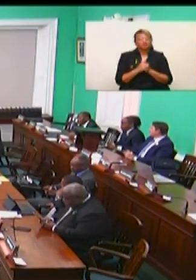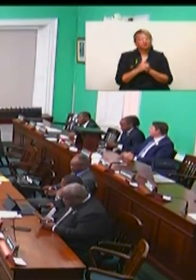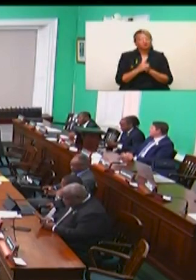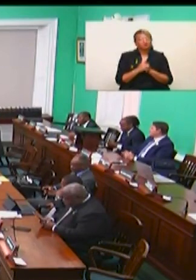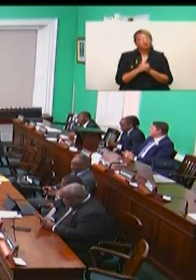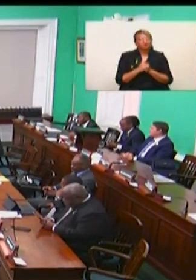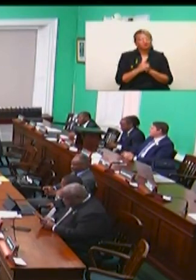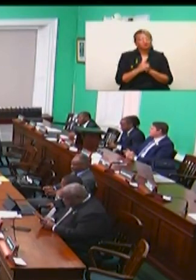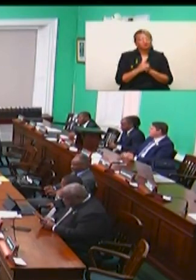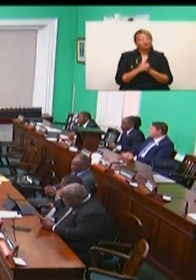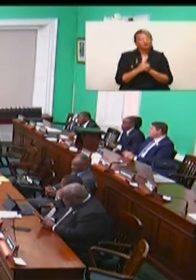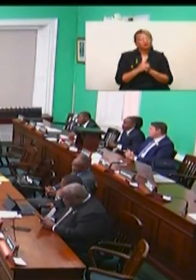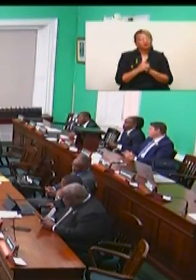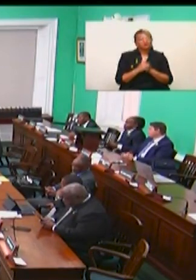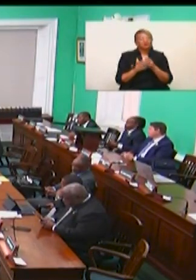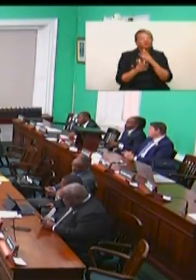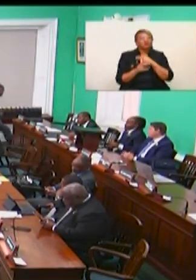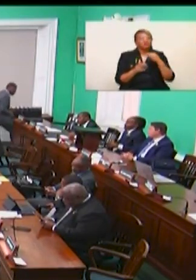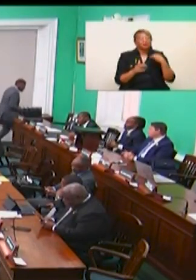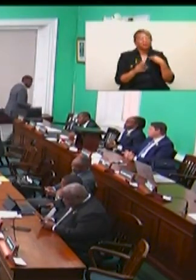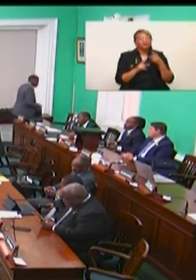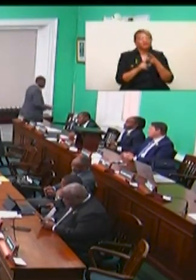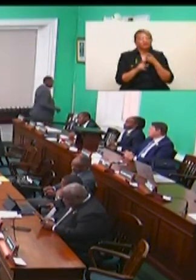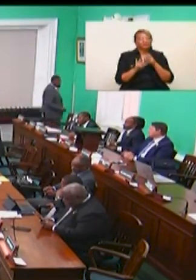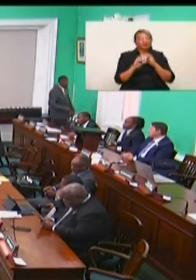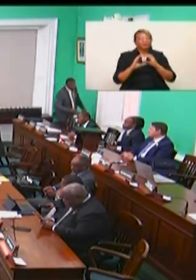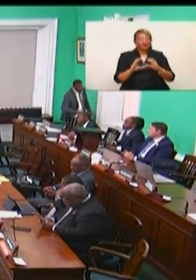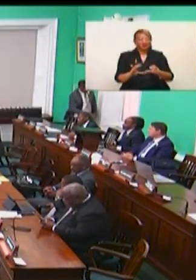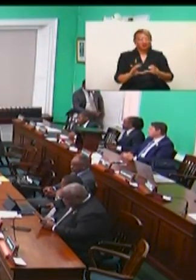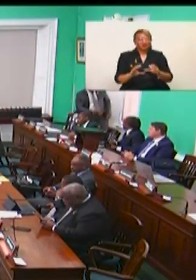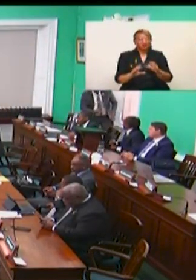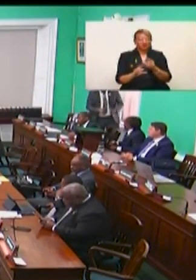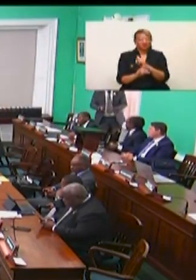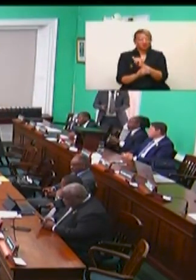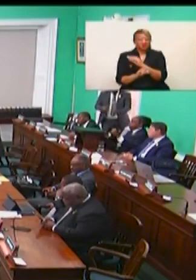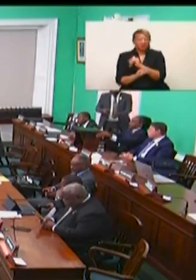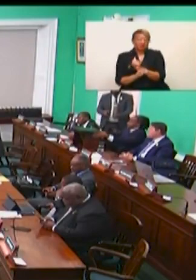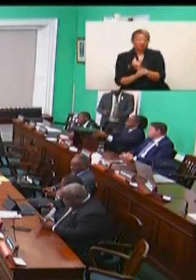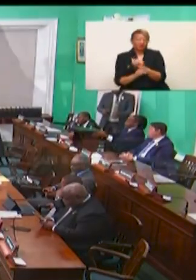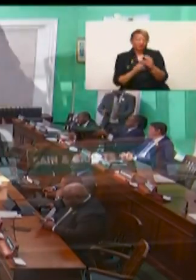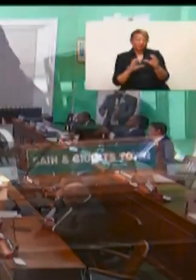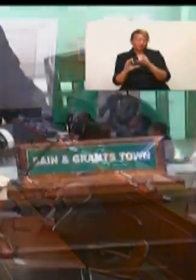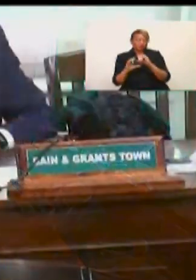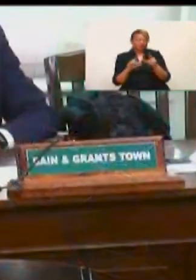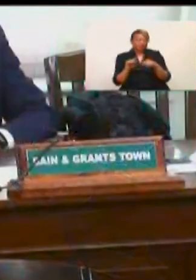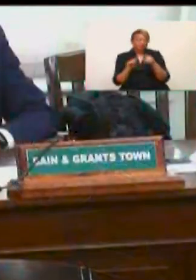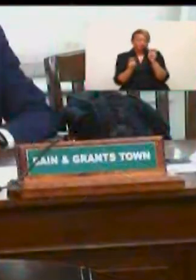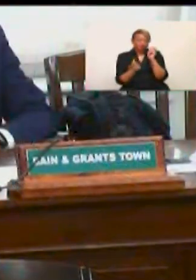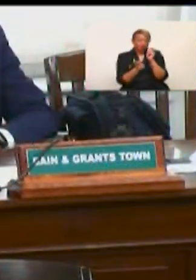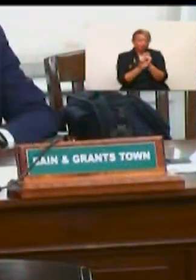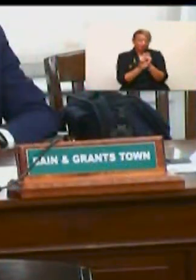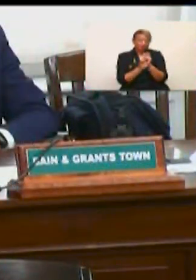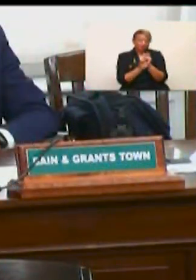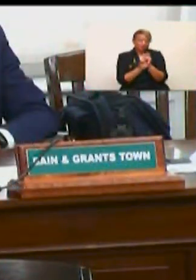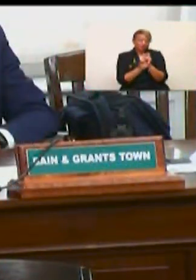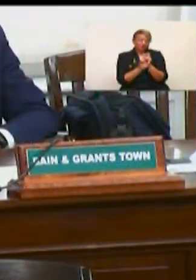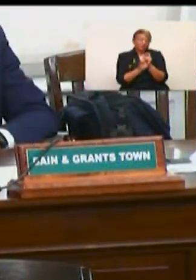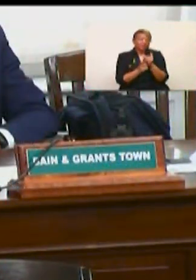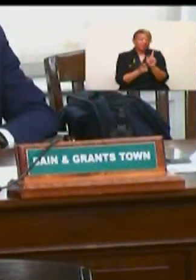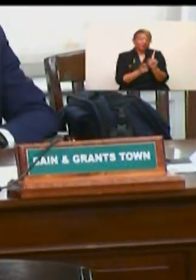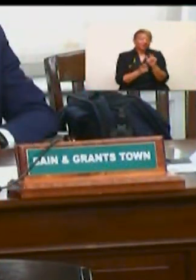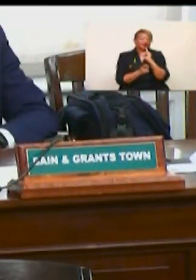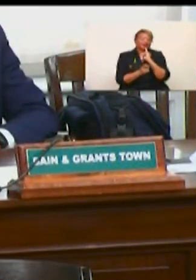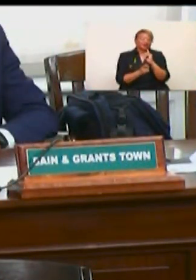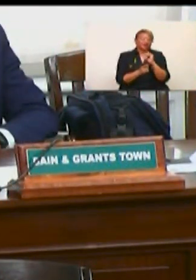Back to this matter. The member for Carmichael and the member for St. Anne's are having a conversation about this particular matter. But it